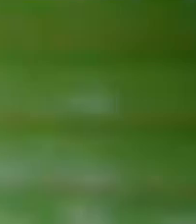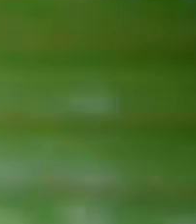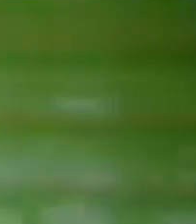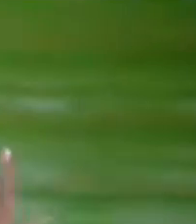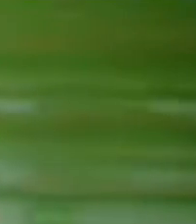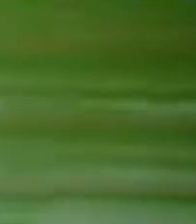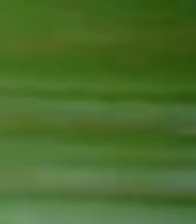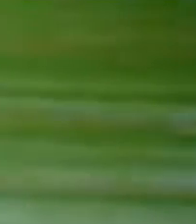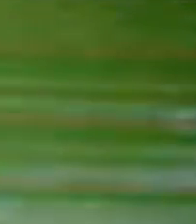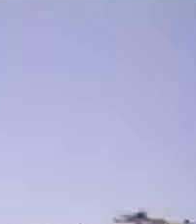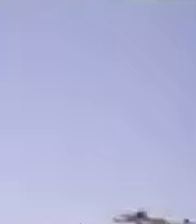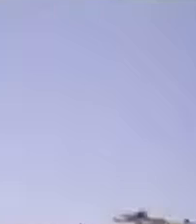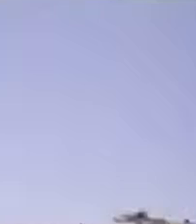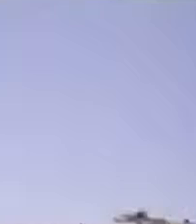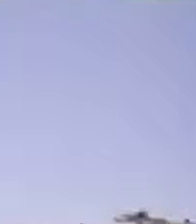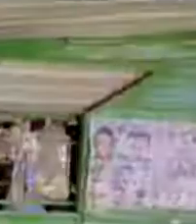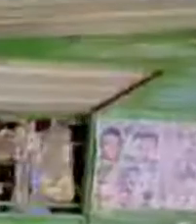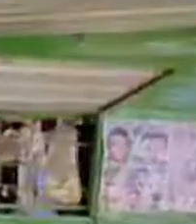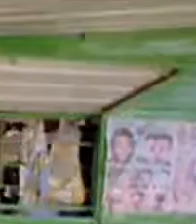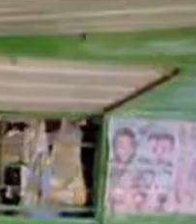Shaka shaka shaka shaka shaka